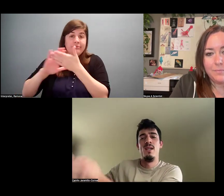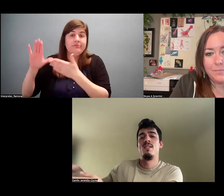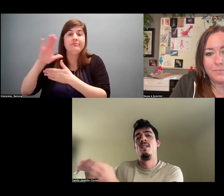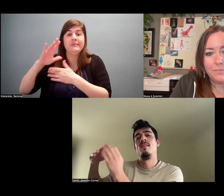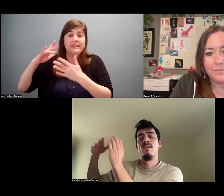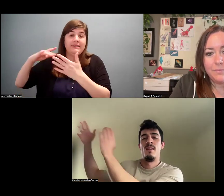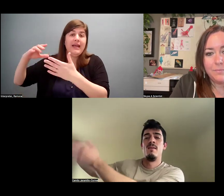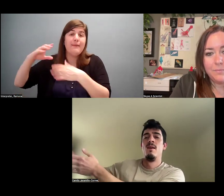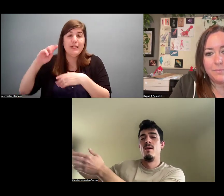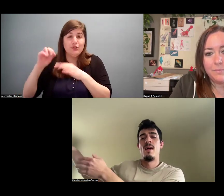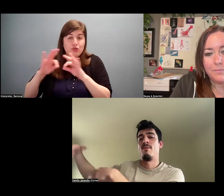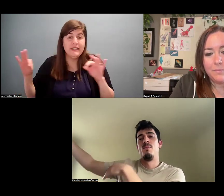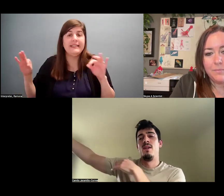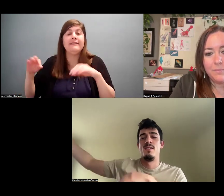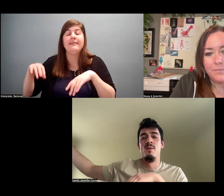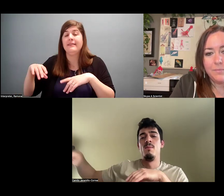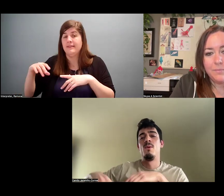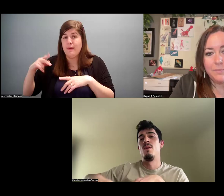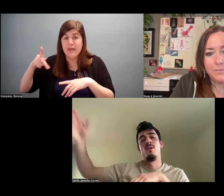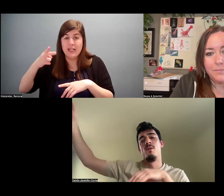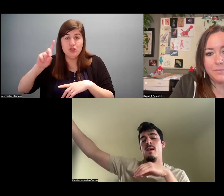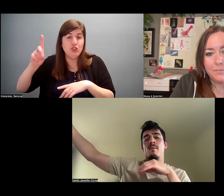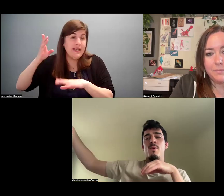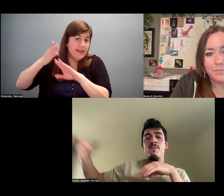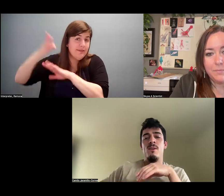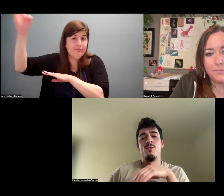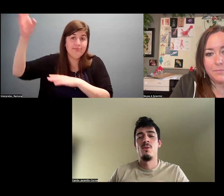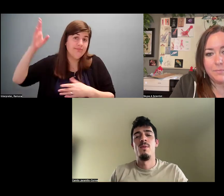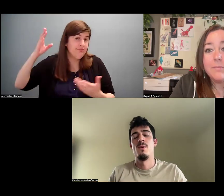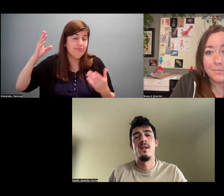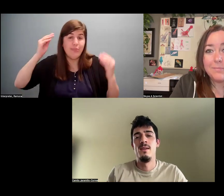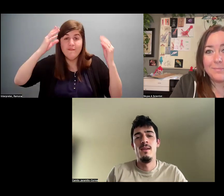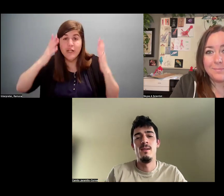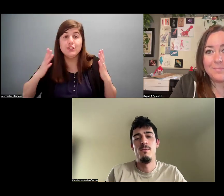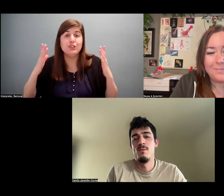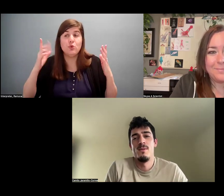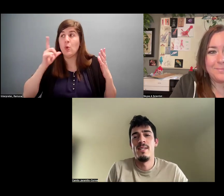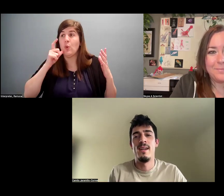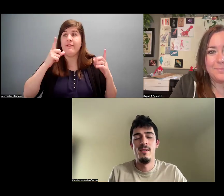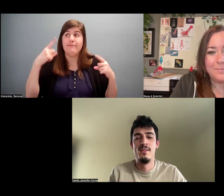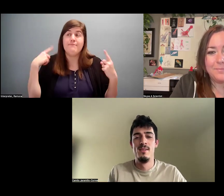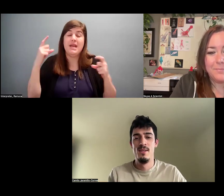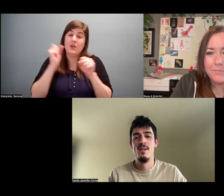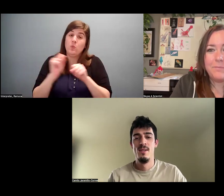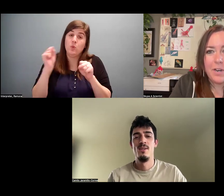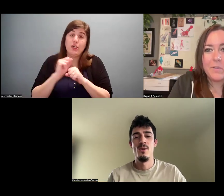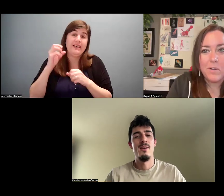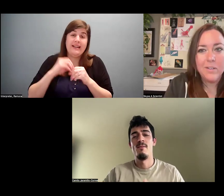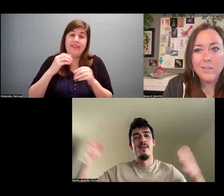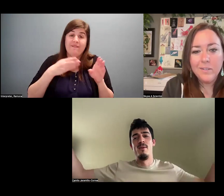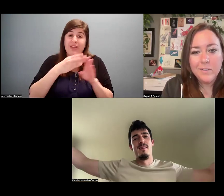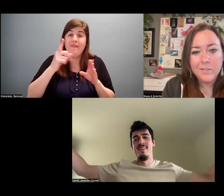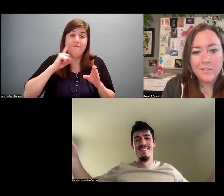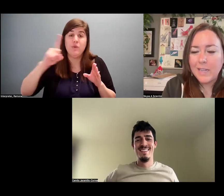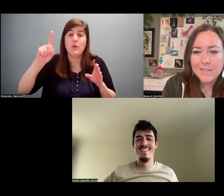masters, PhDs, and then after PhD people all the way to like professors who have been working in the field for decades. So Very you cool.